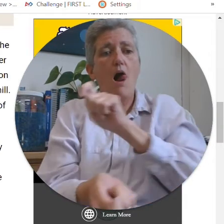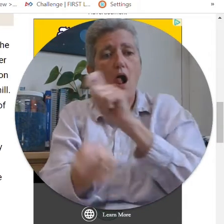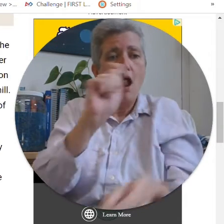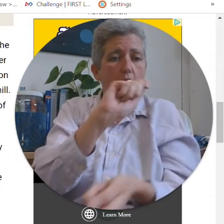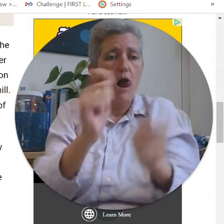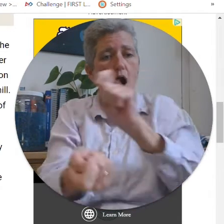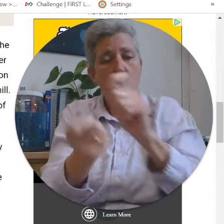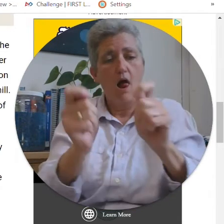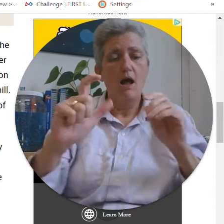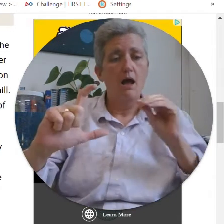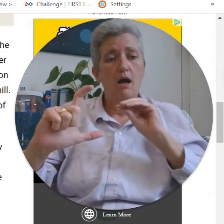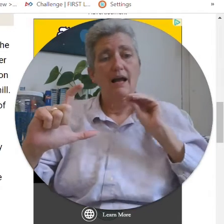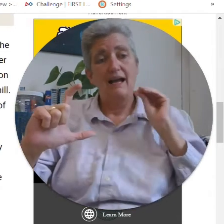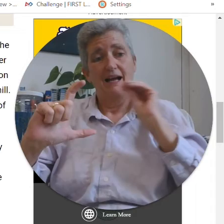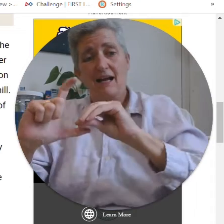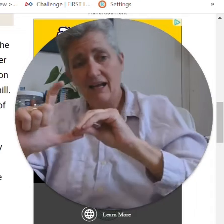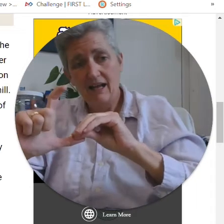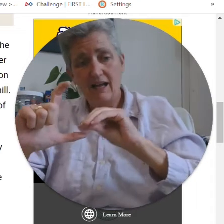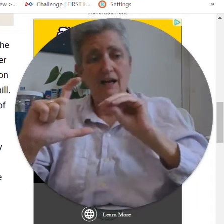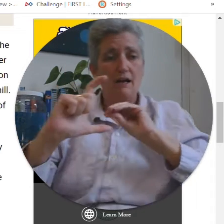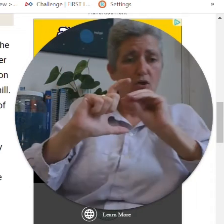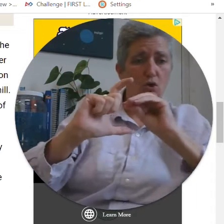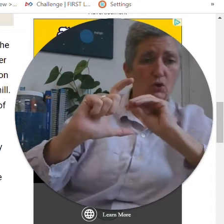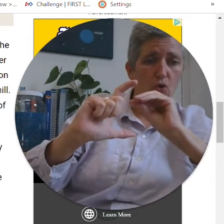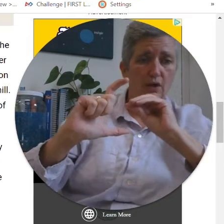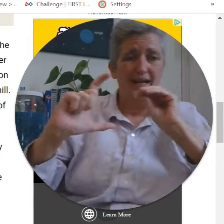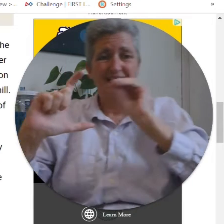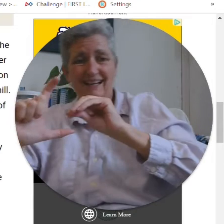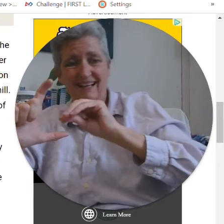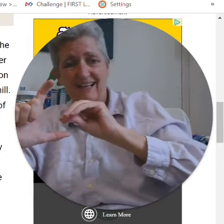that. Kinetic to potential,